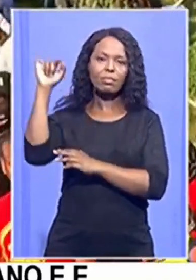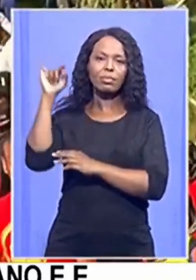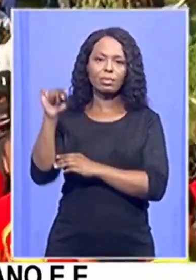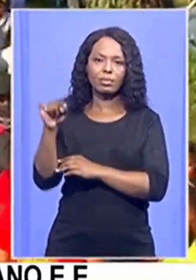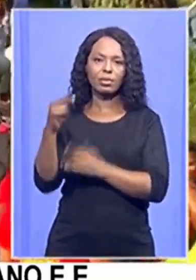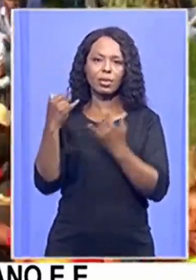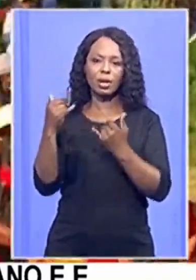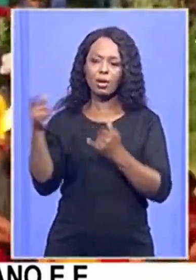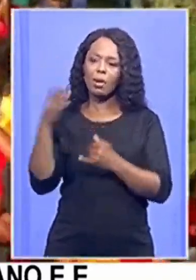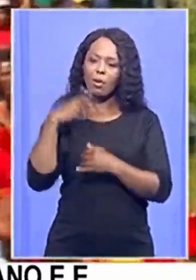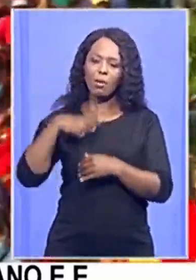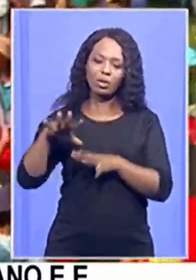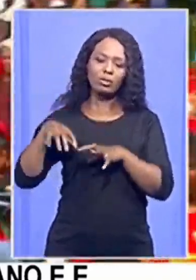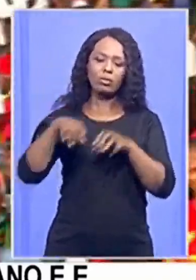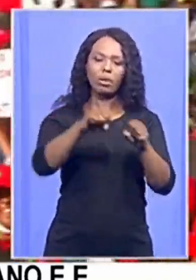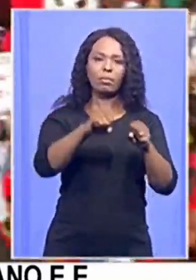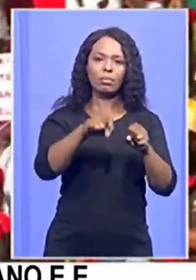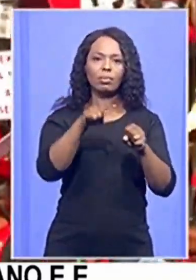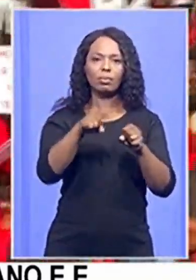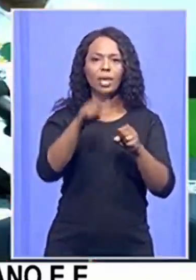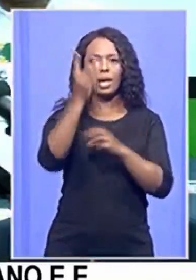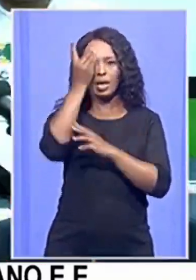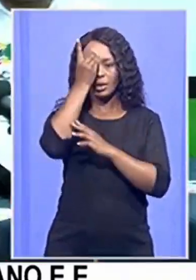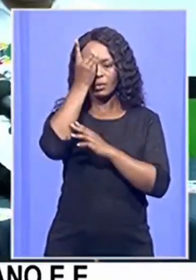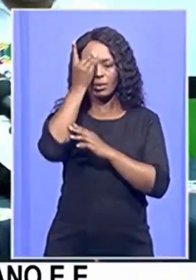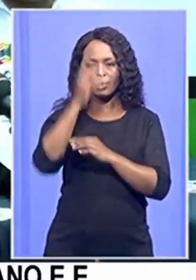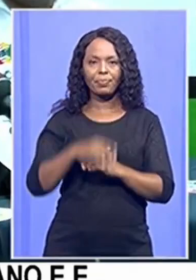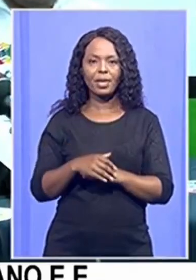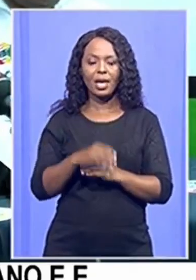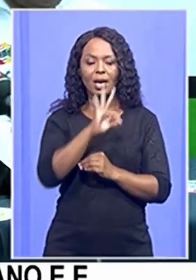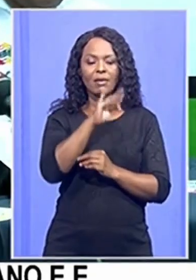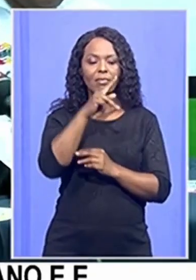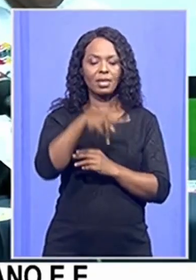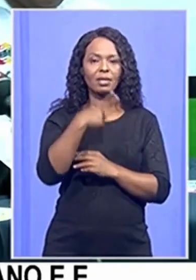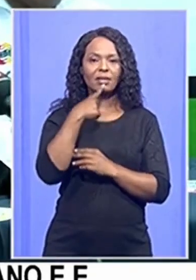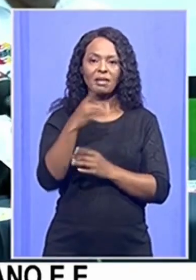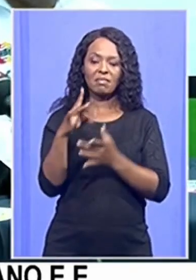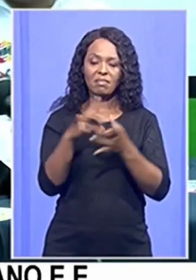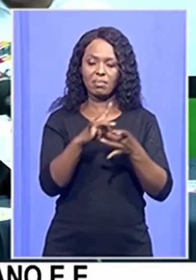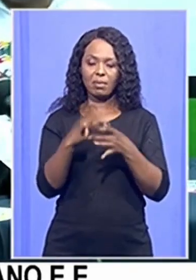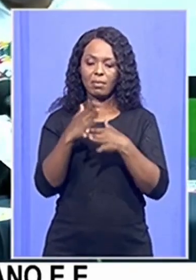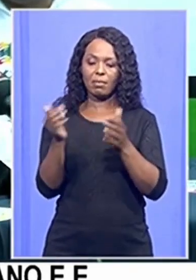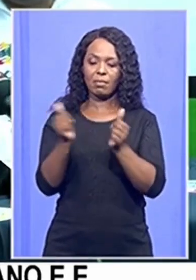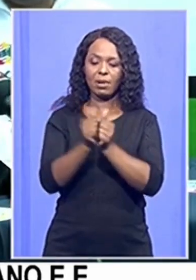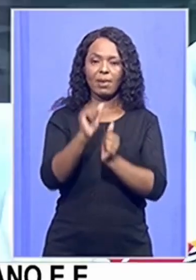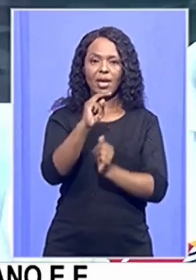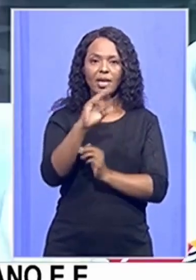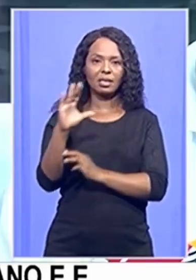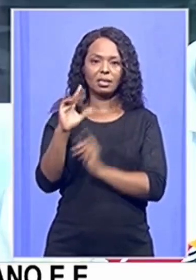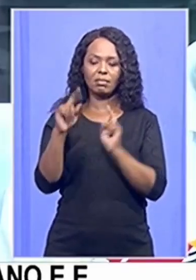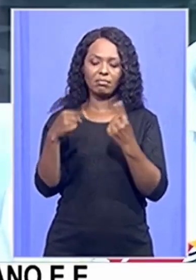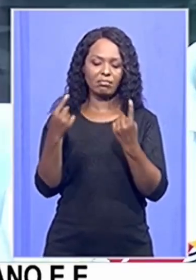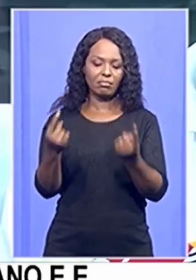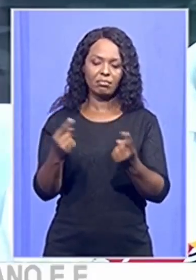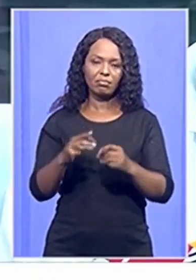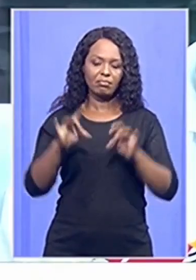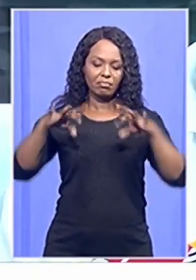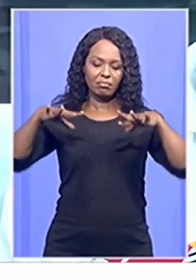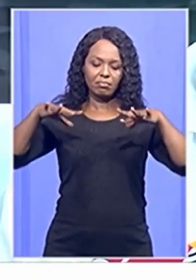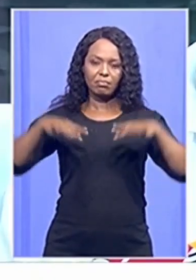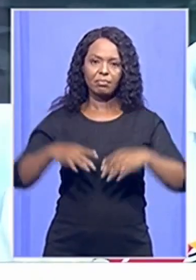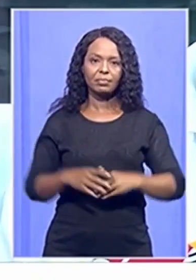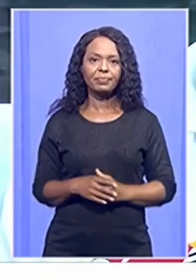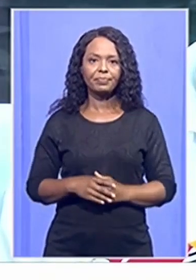etelela pele masepala wa eteletsweng. IFP ya re ga ine e tlhama puso tshwaraganelo le ANC. We will not hand